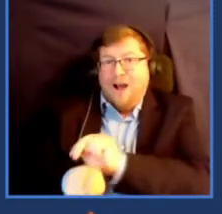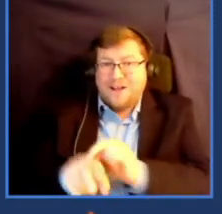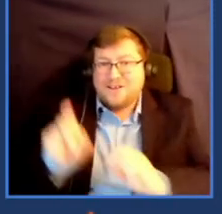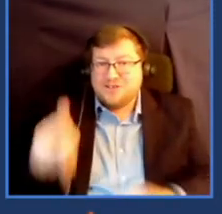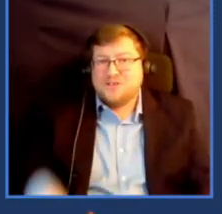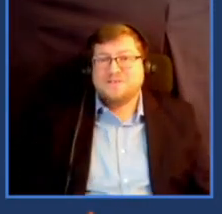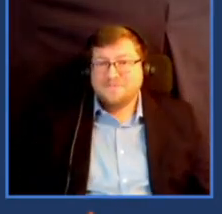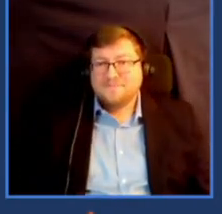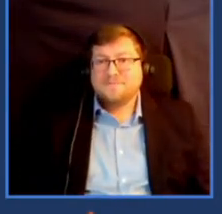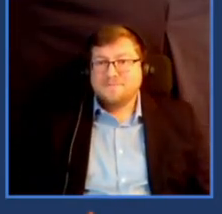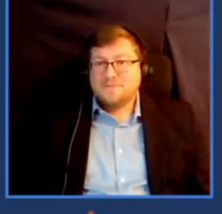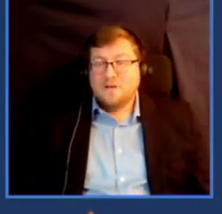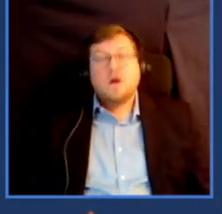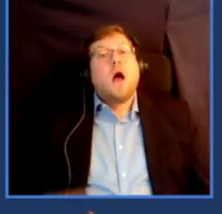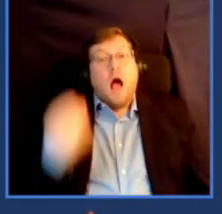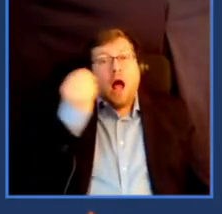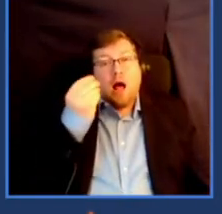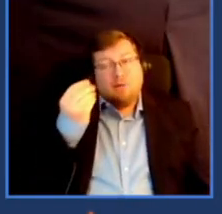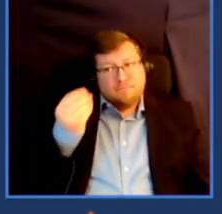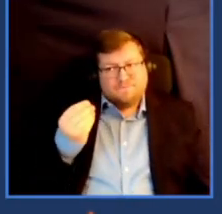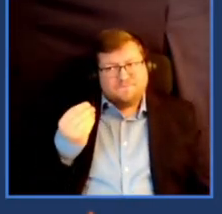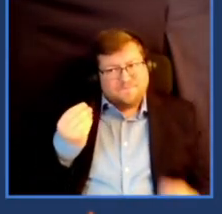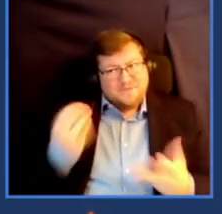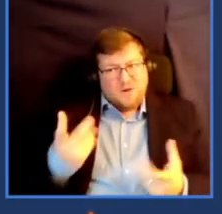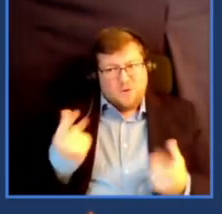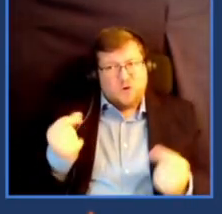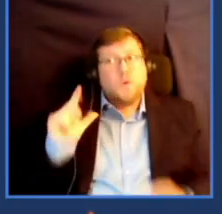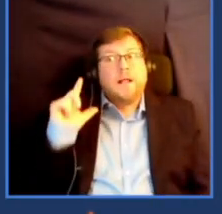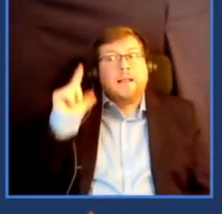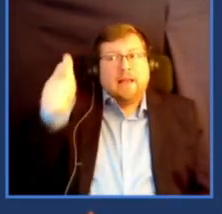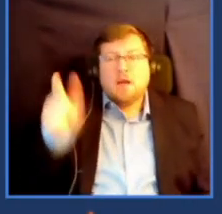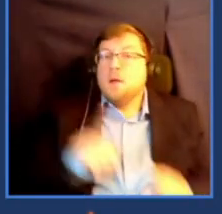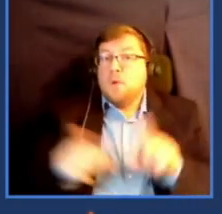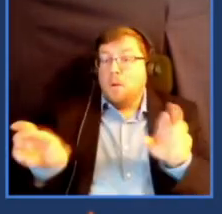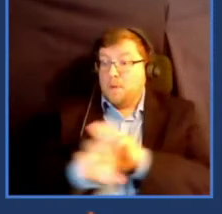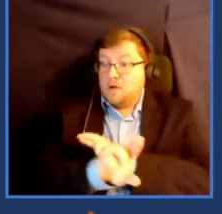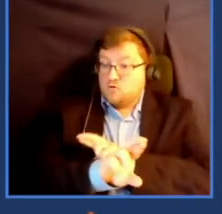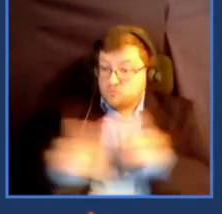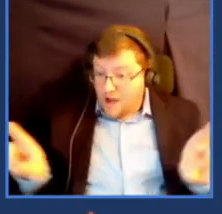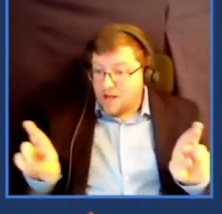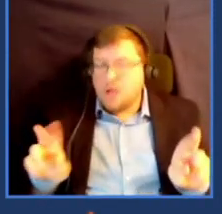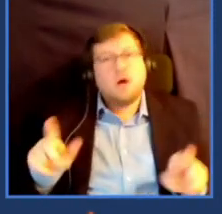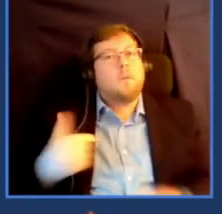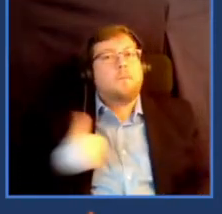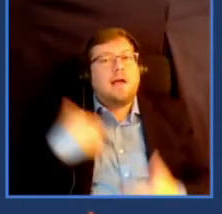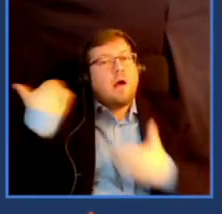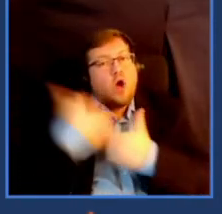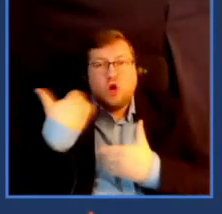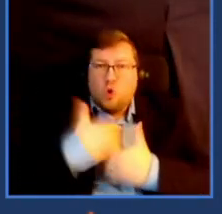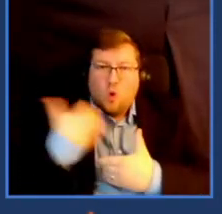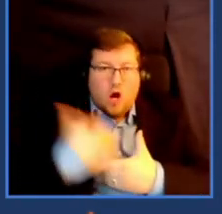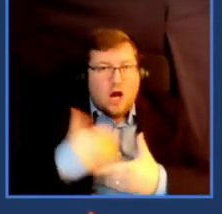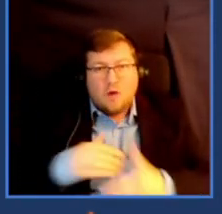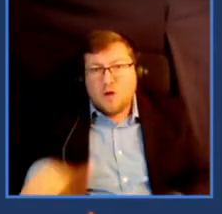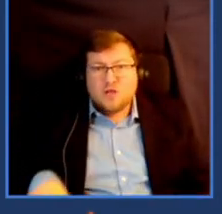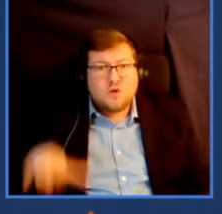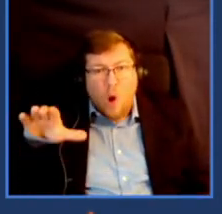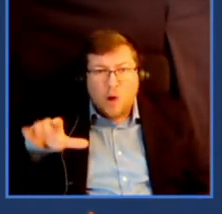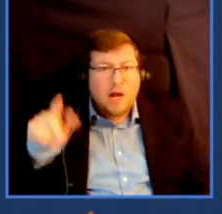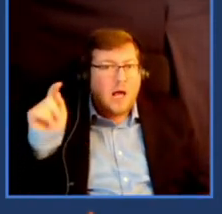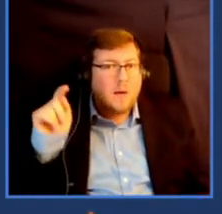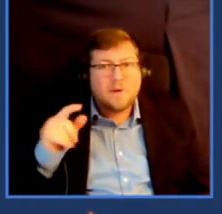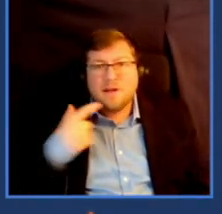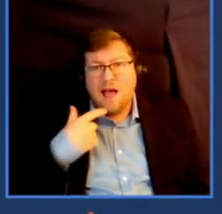I'll tell you what you need to do later. Just make sure you're ready. That annoyed me when I was a little boy, when I was a teenager. But I'm